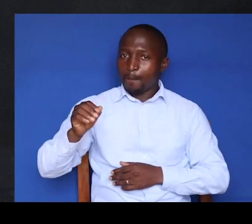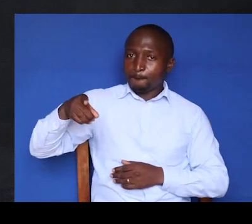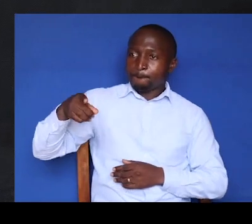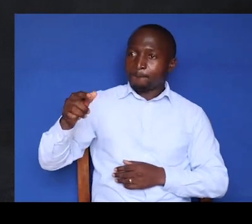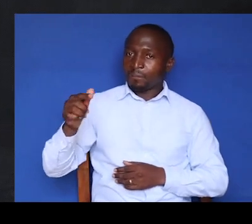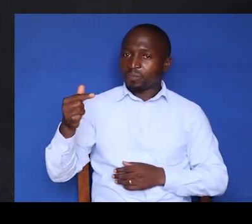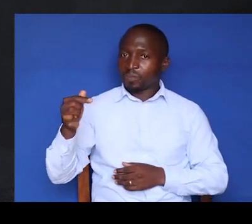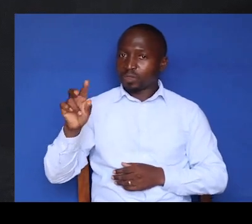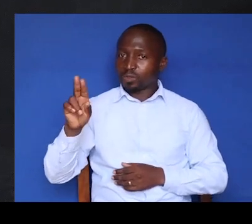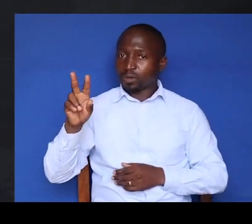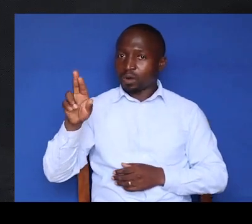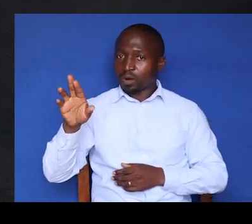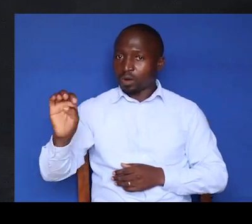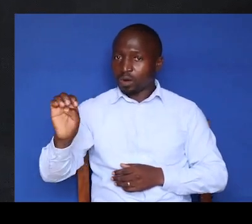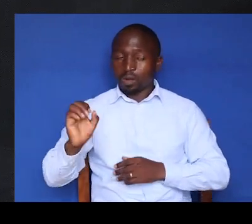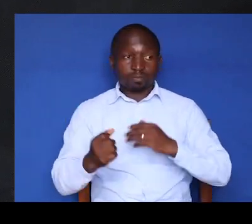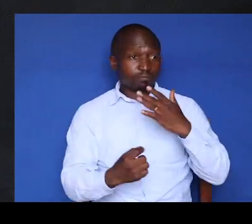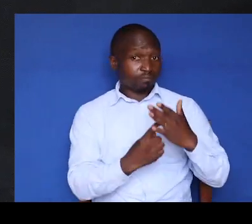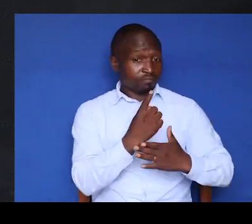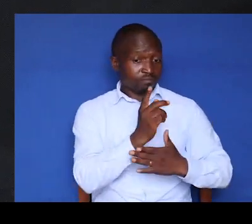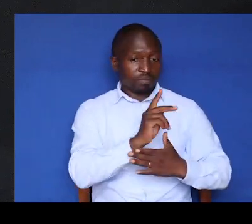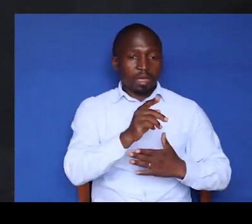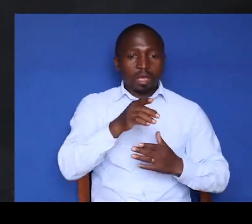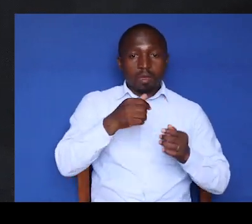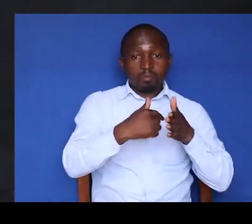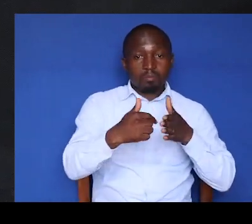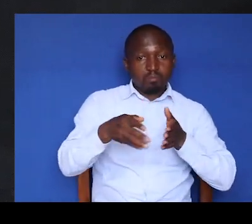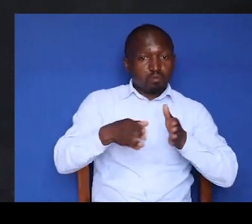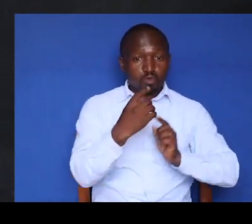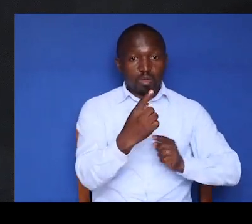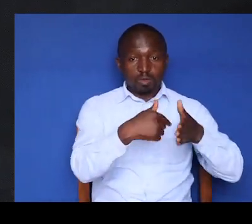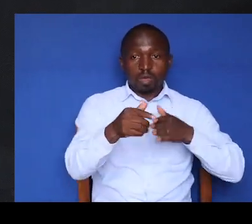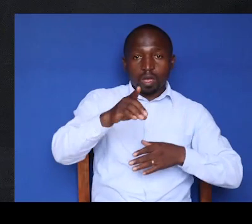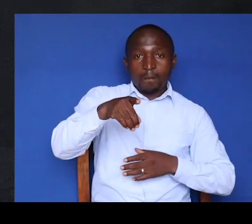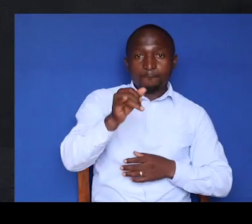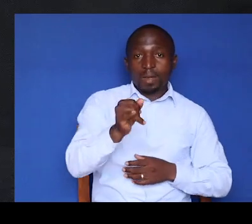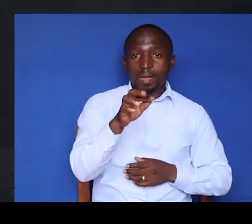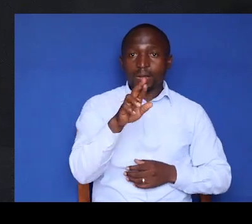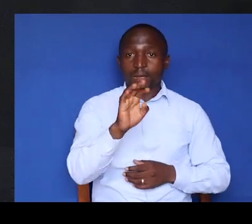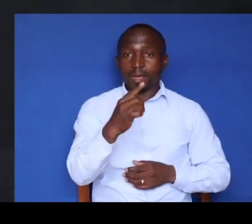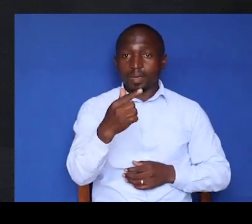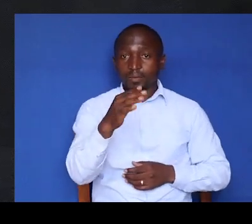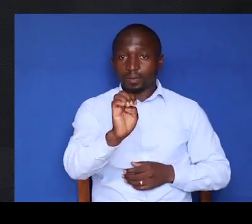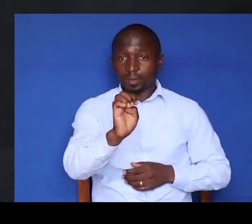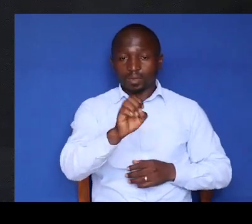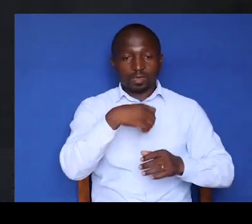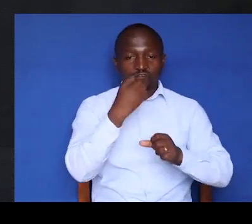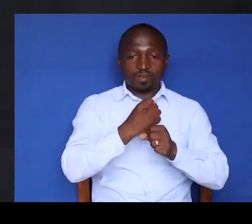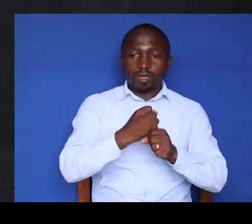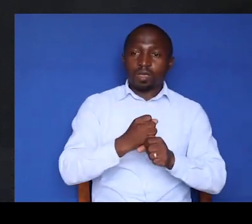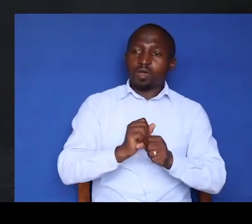used to occur as the pirate river makes headward erosion